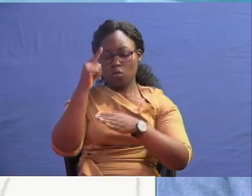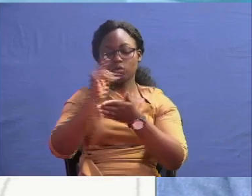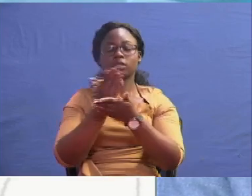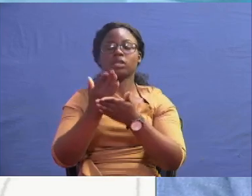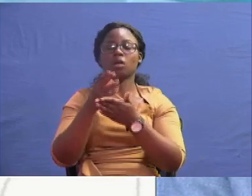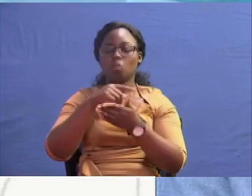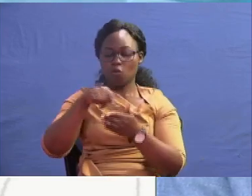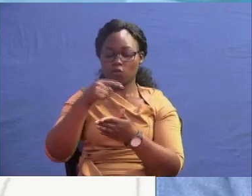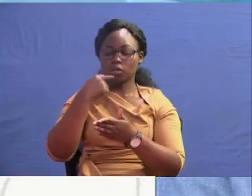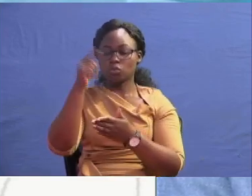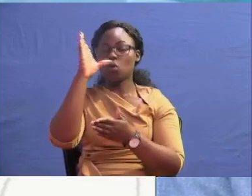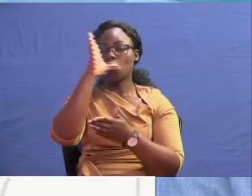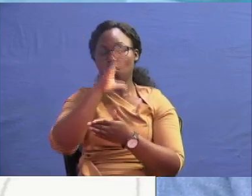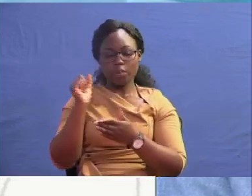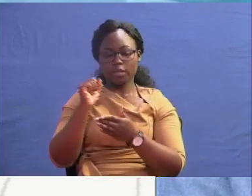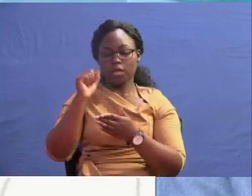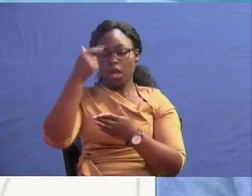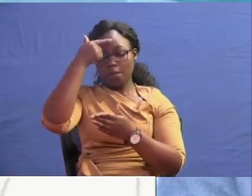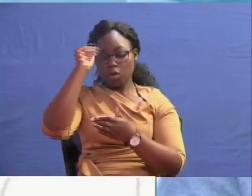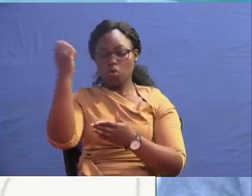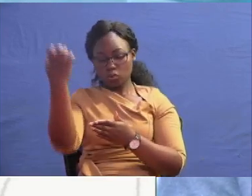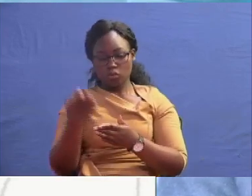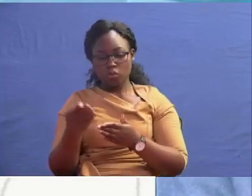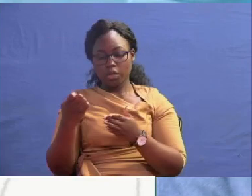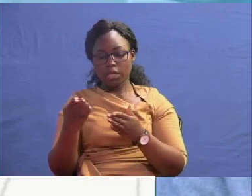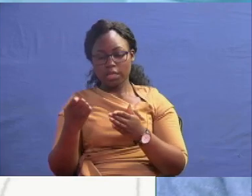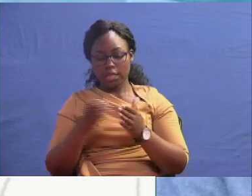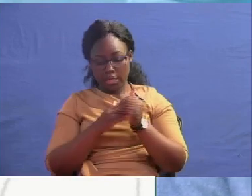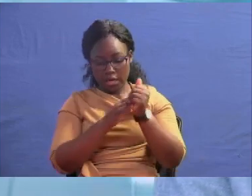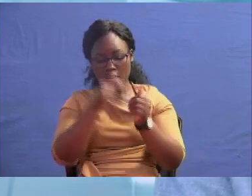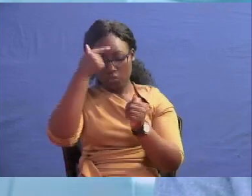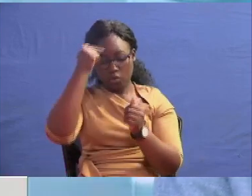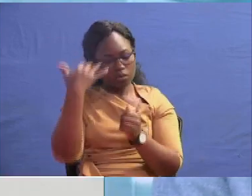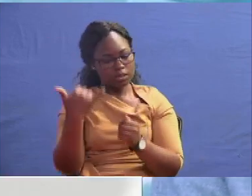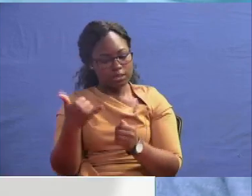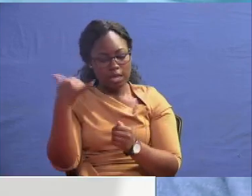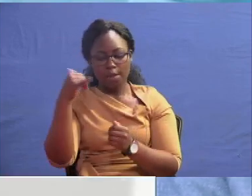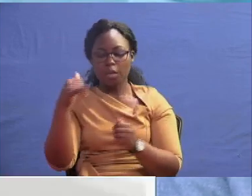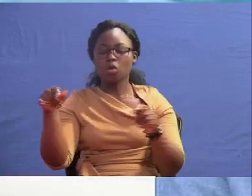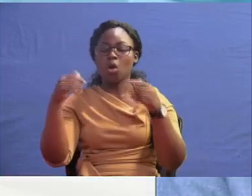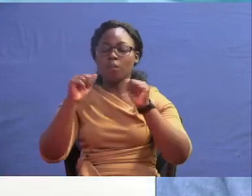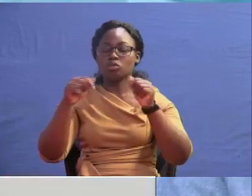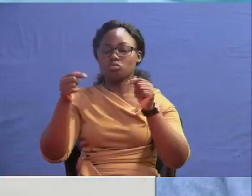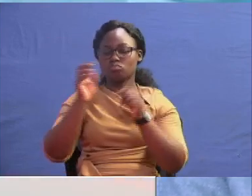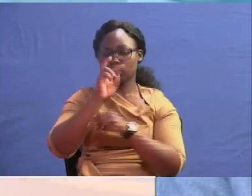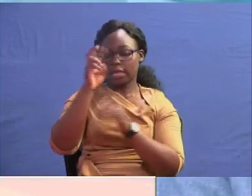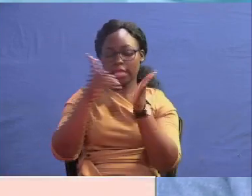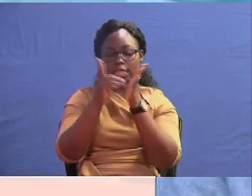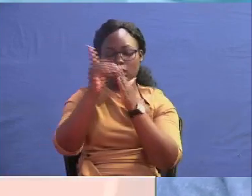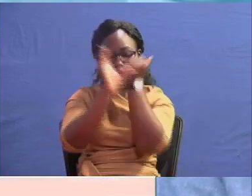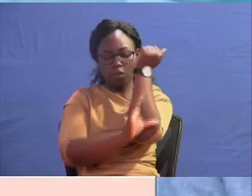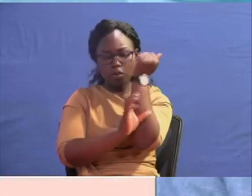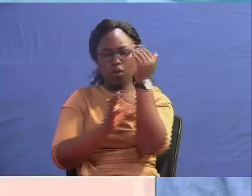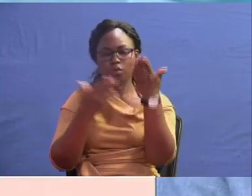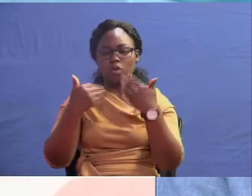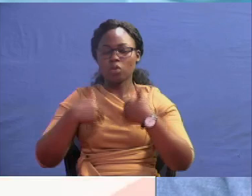him because we still need his guidance, because he's still young. As you can see, even in the developed countries, we have the likes of